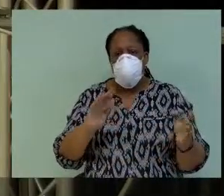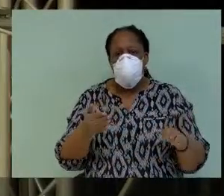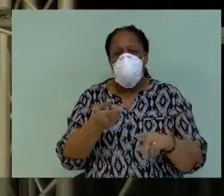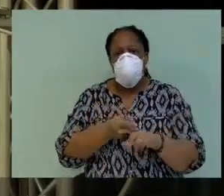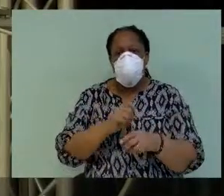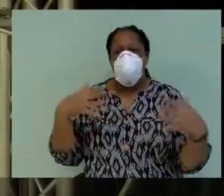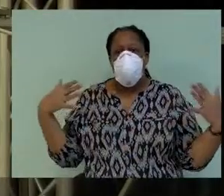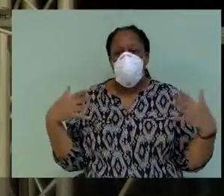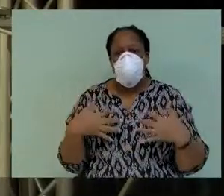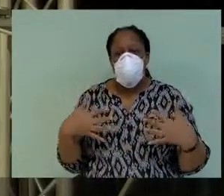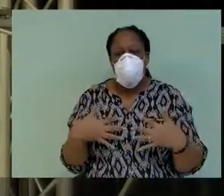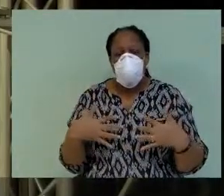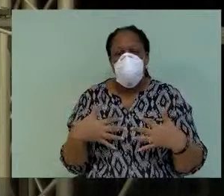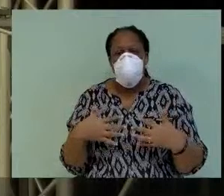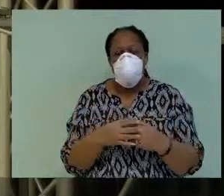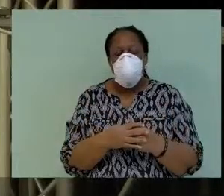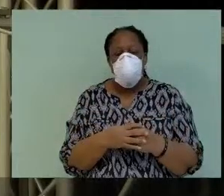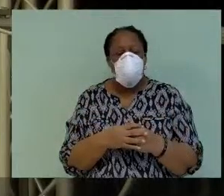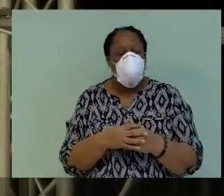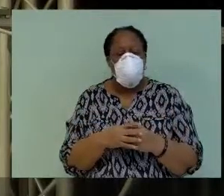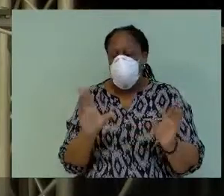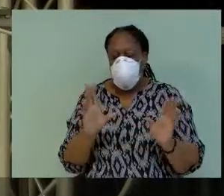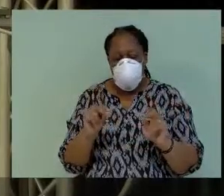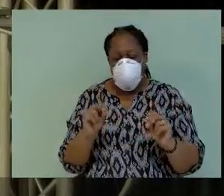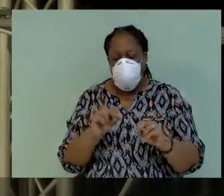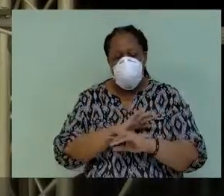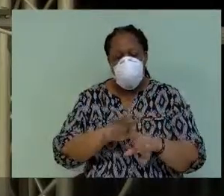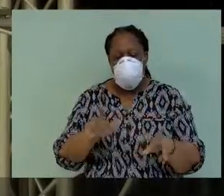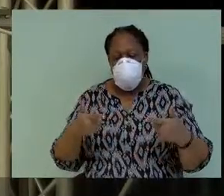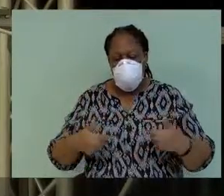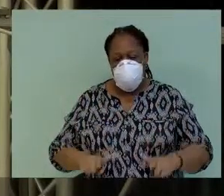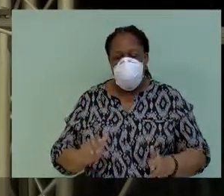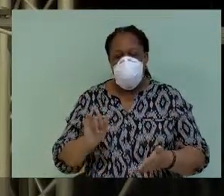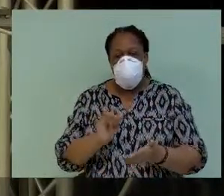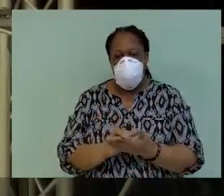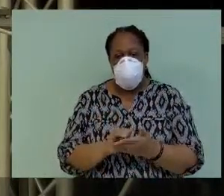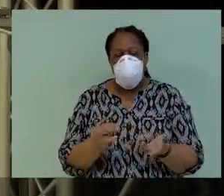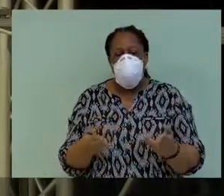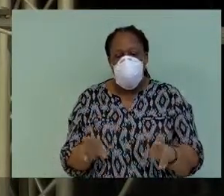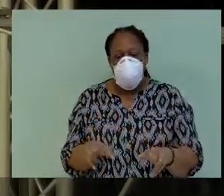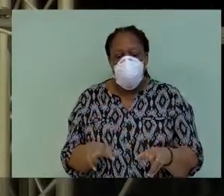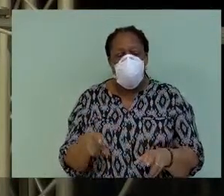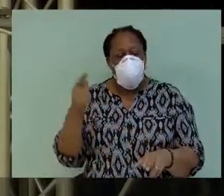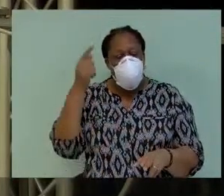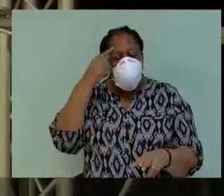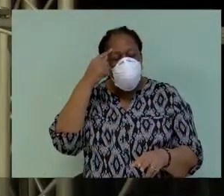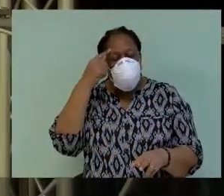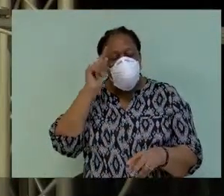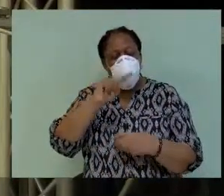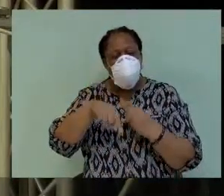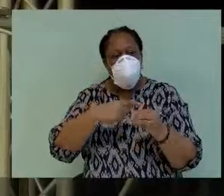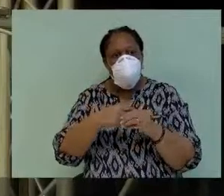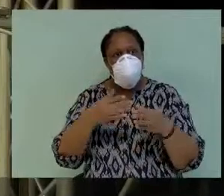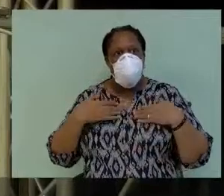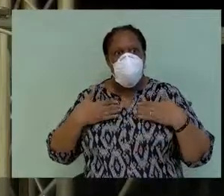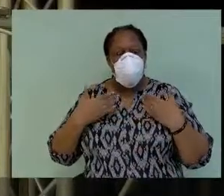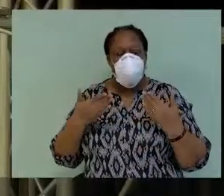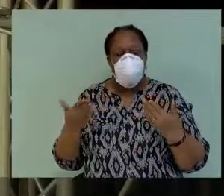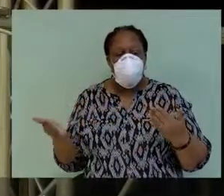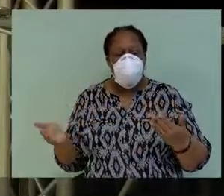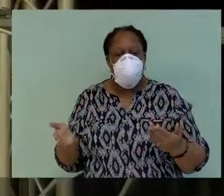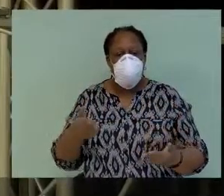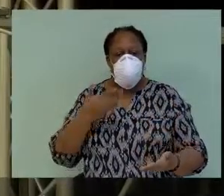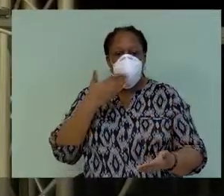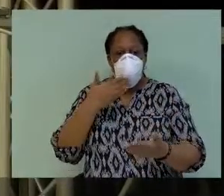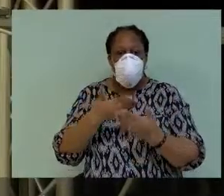to encourage you to develop a spirit of positivity. Think on positive things. That is why you have been